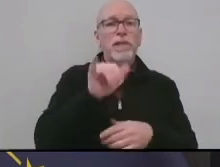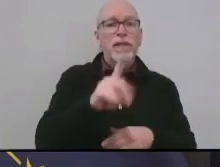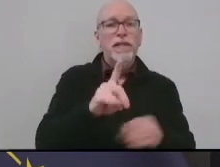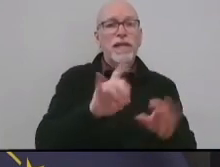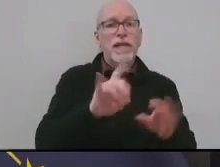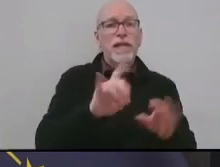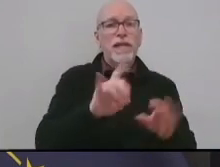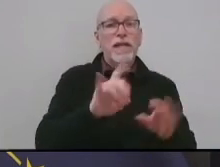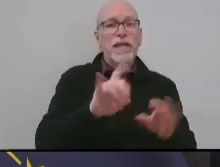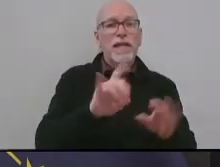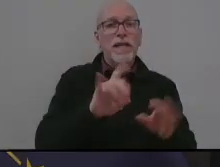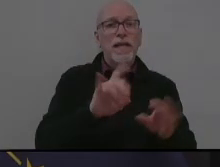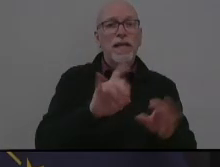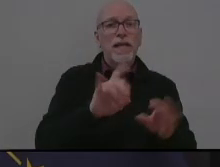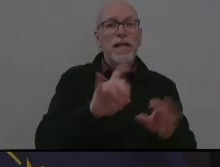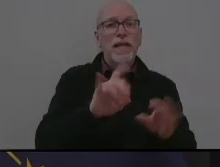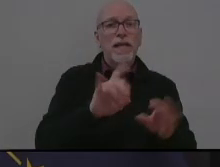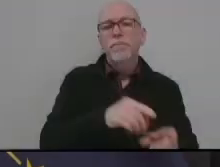Administration, or